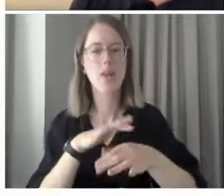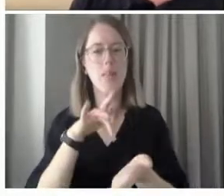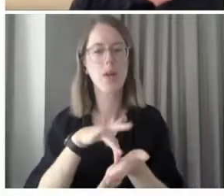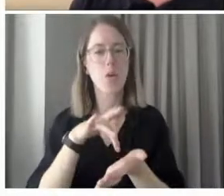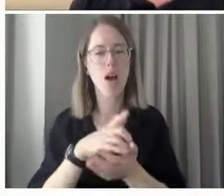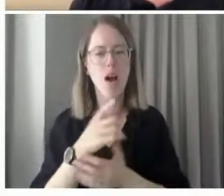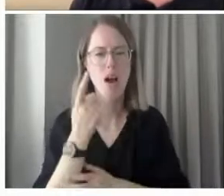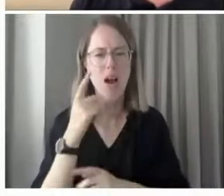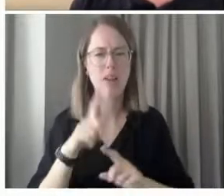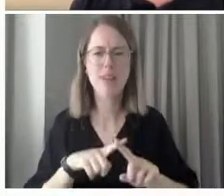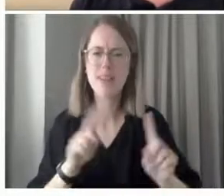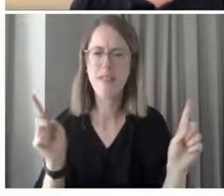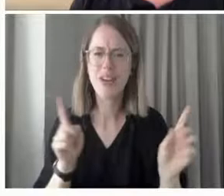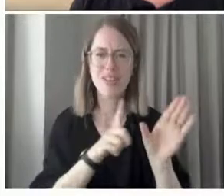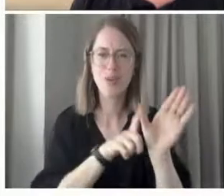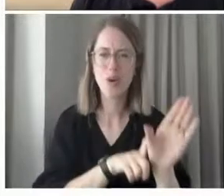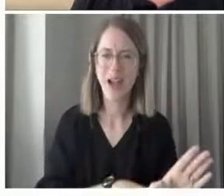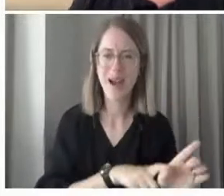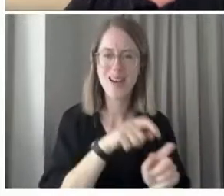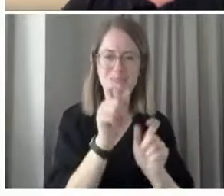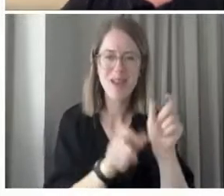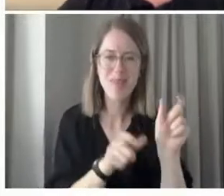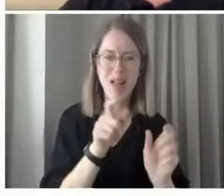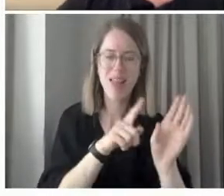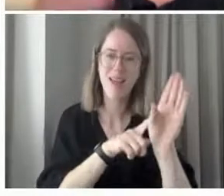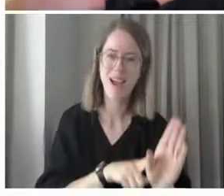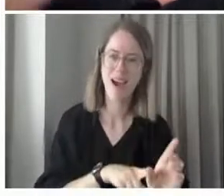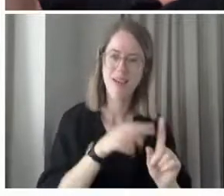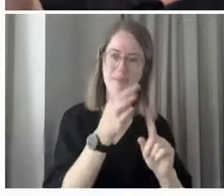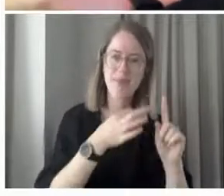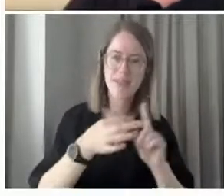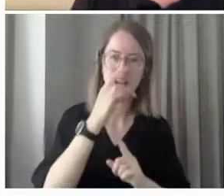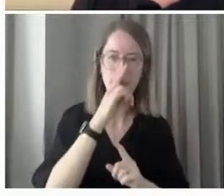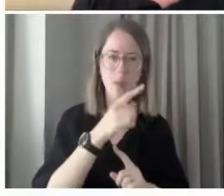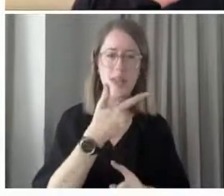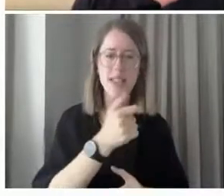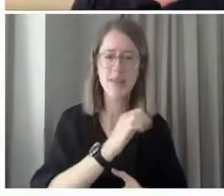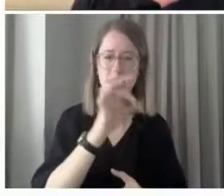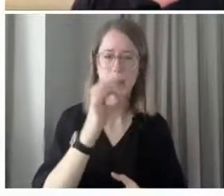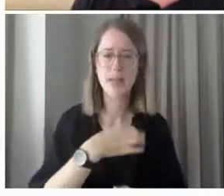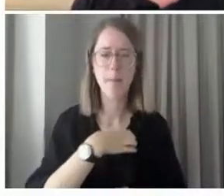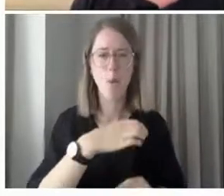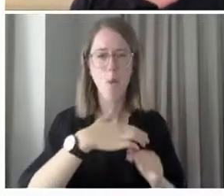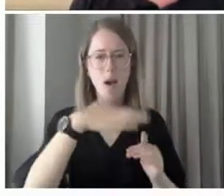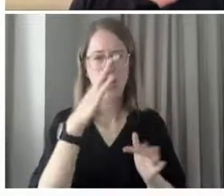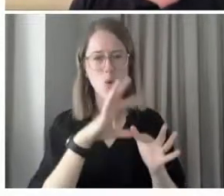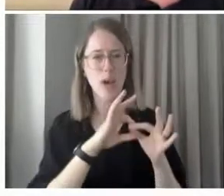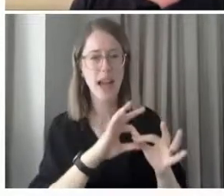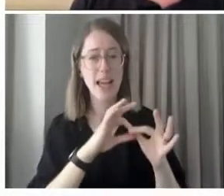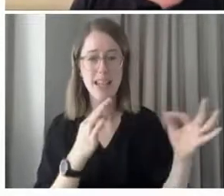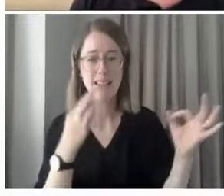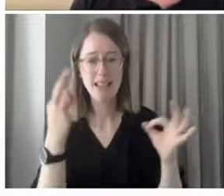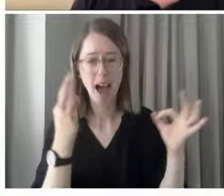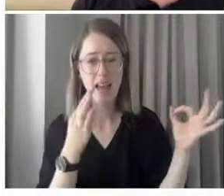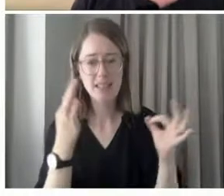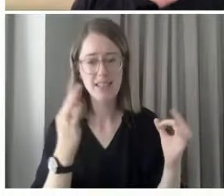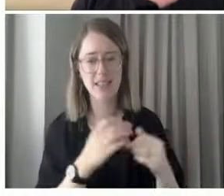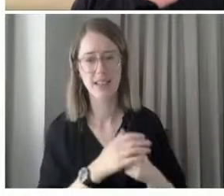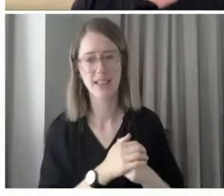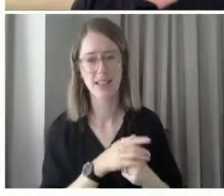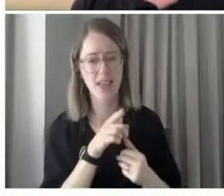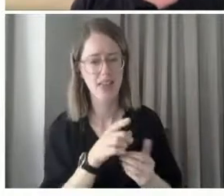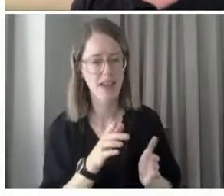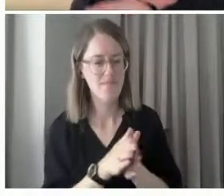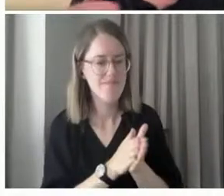at the difference for young audiences, young Pacifica audiences, 70% more likely to be engaged in dance. So they're driving that